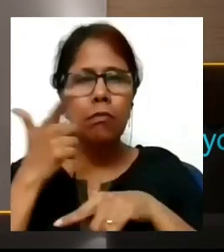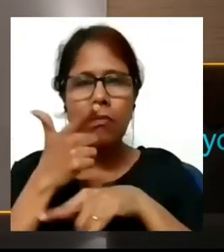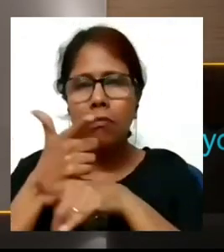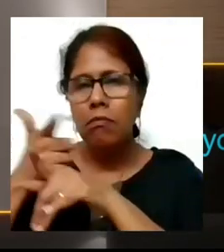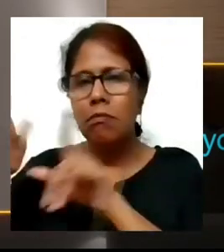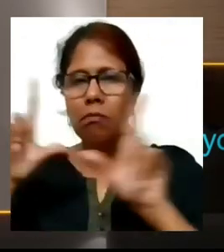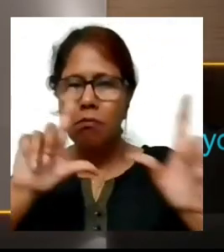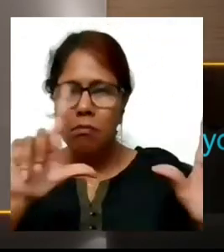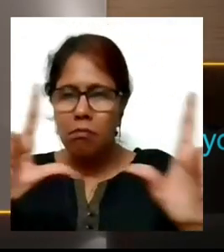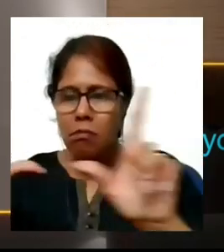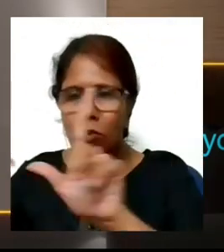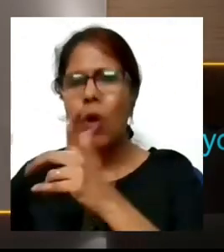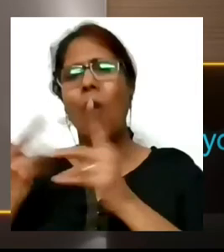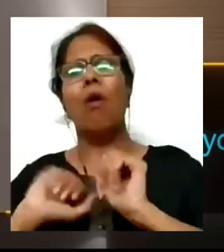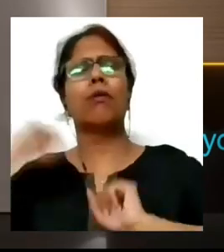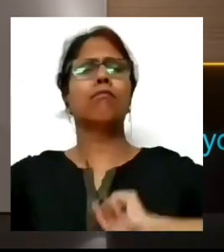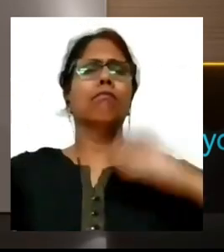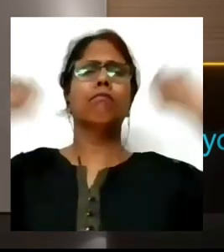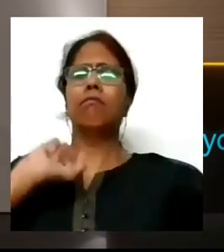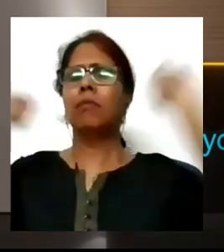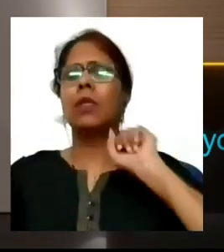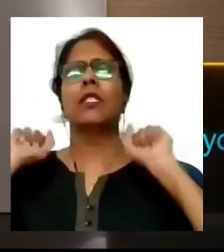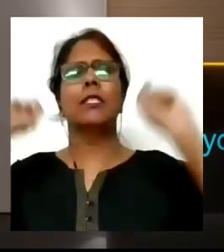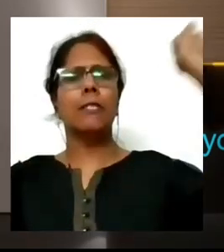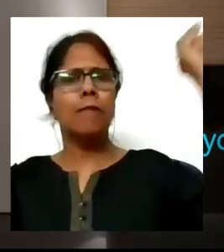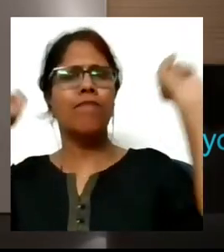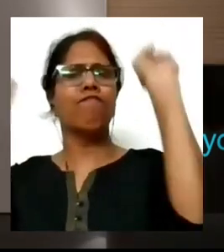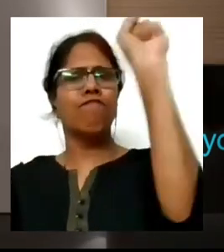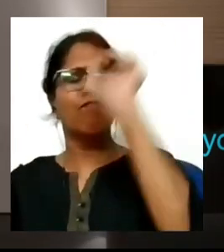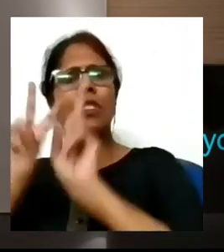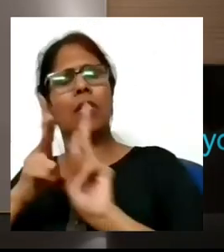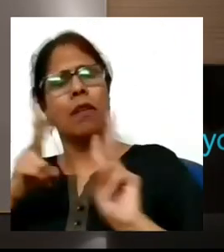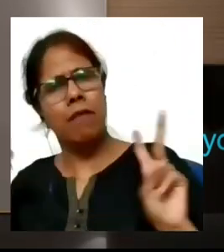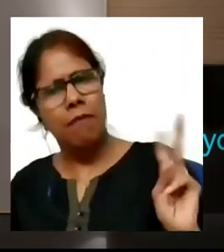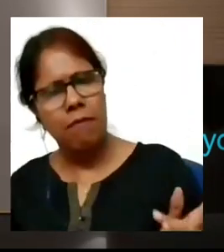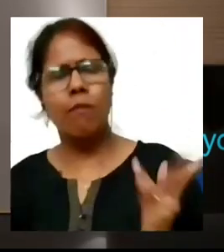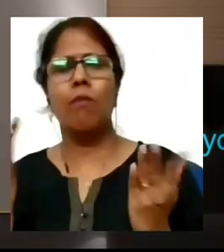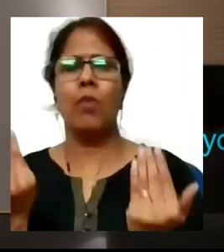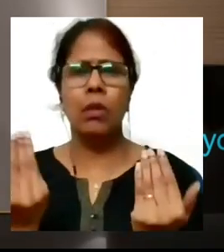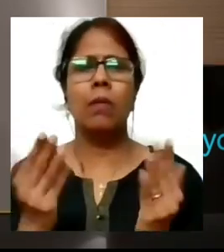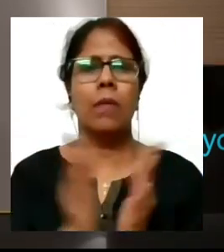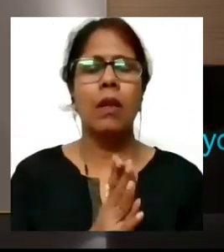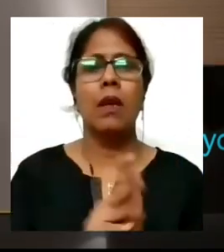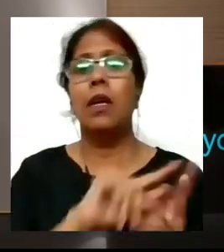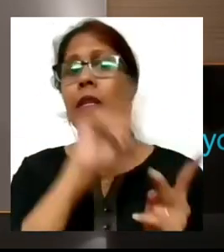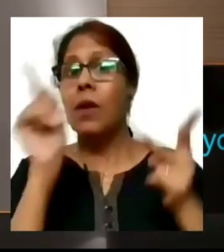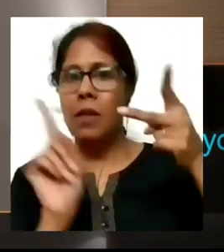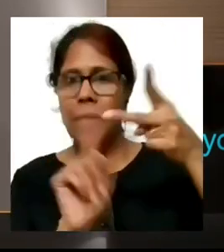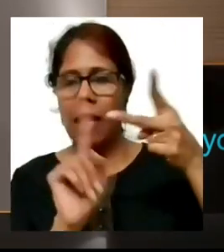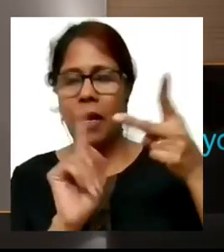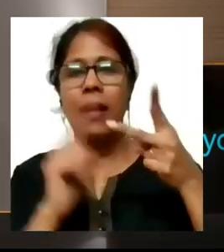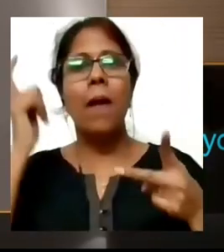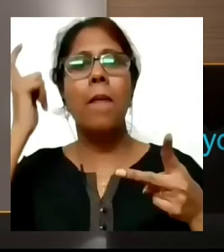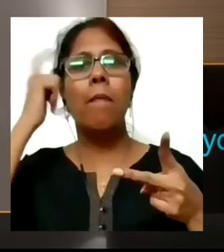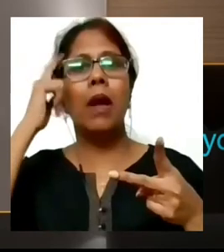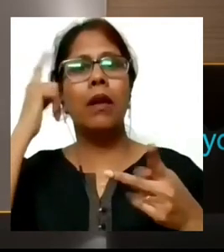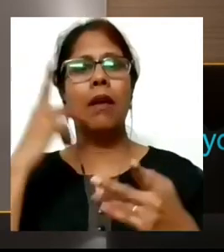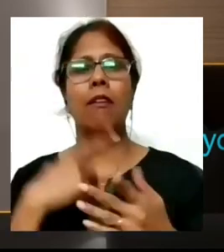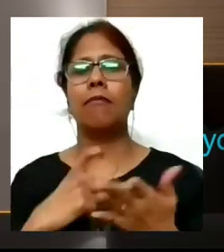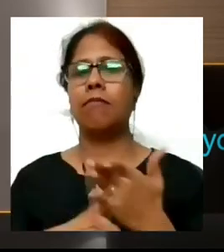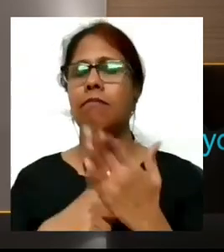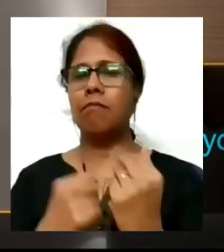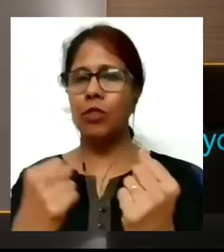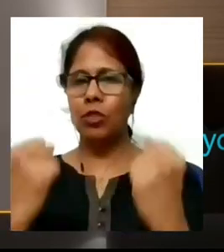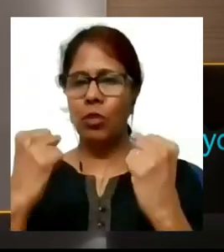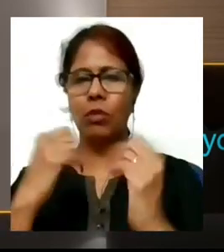and exercises. The second that we're talking about is mental resilience. What does it do to